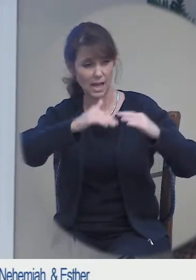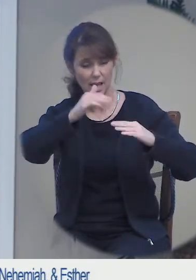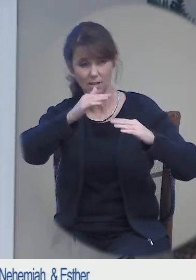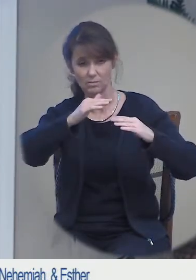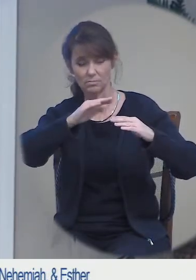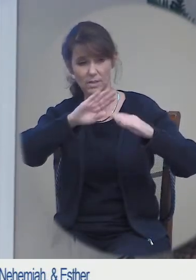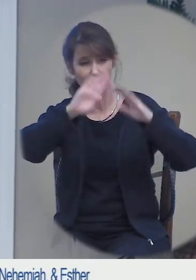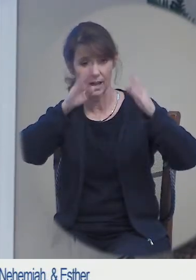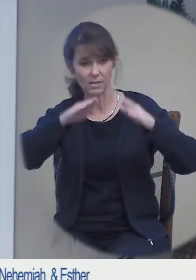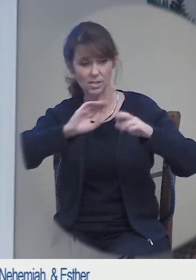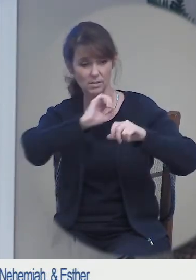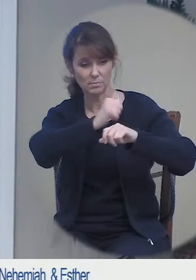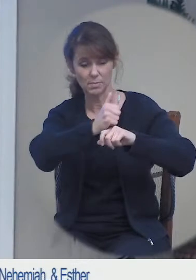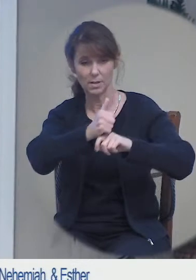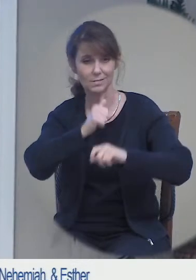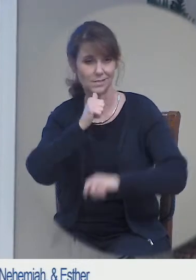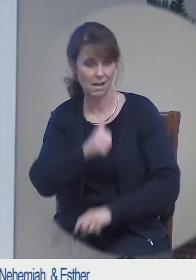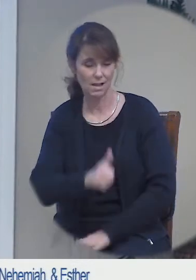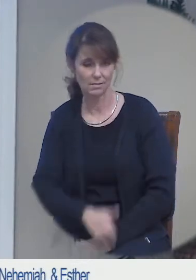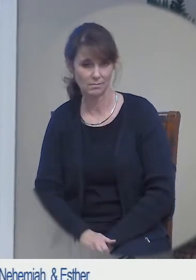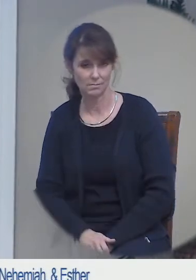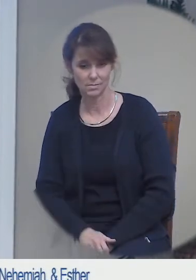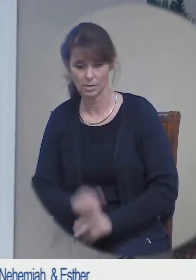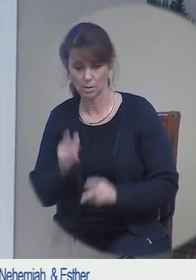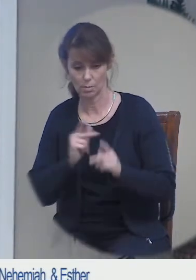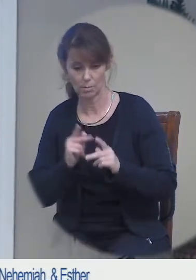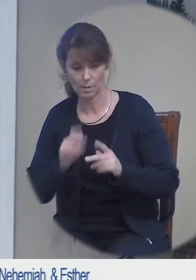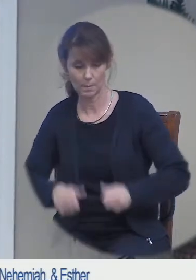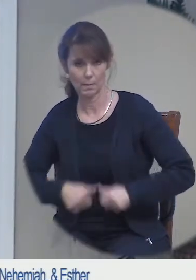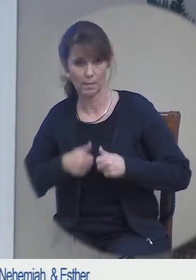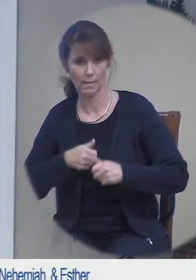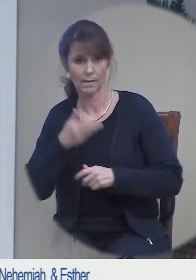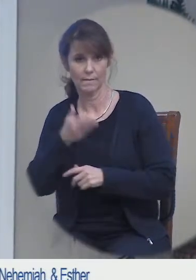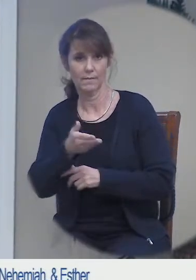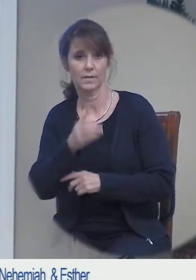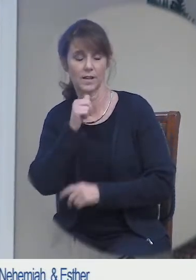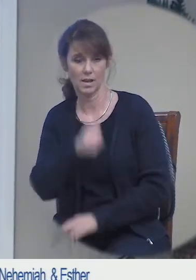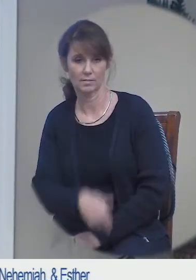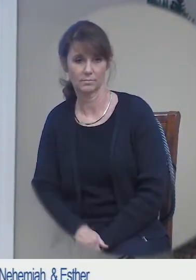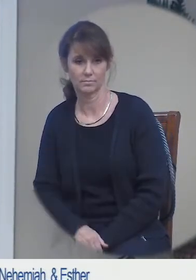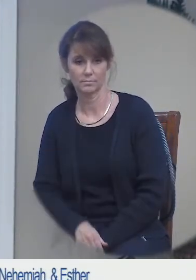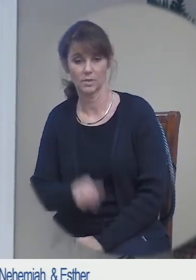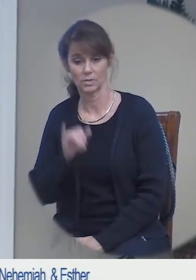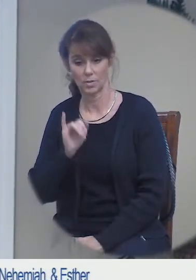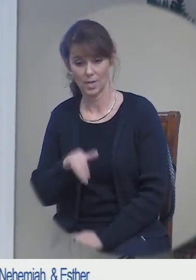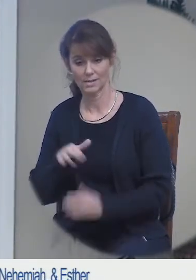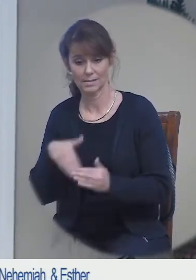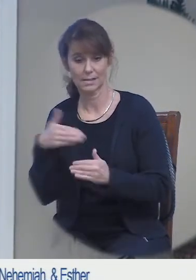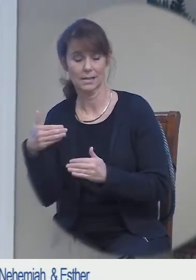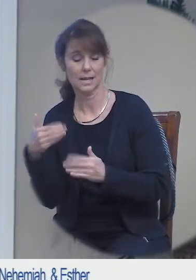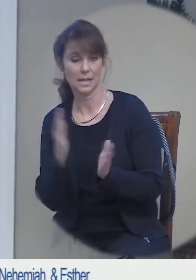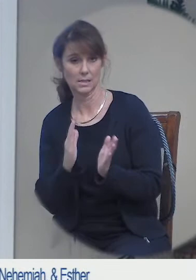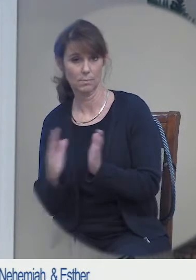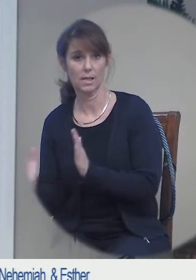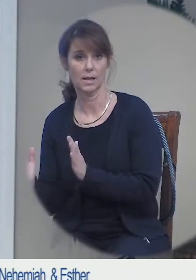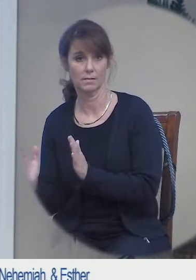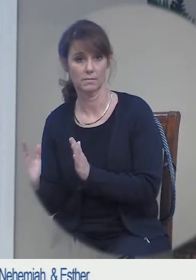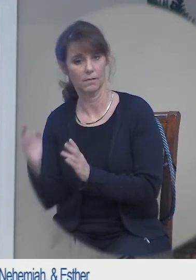became part of Nehemiah's plan in chapter 11 to move people back into the city. So that's part